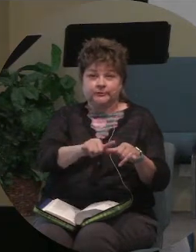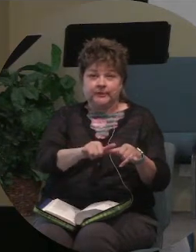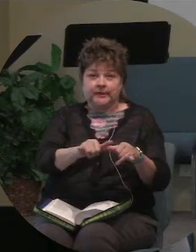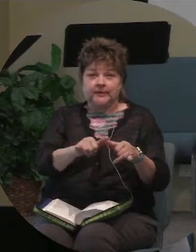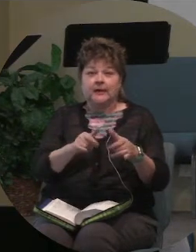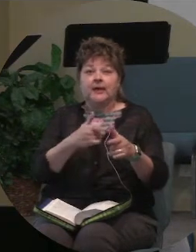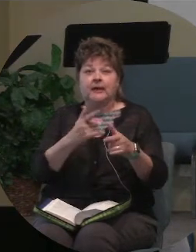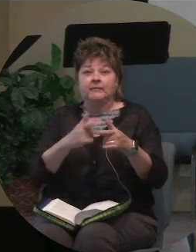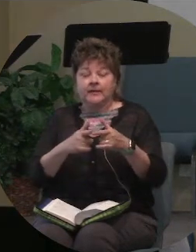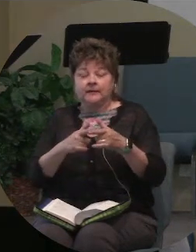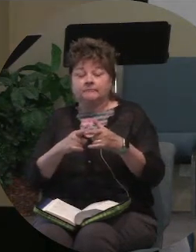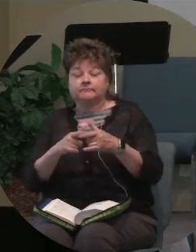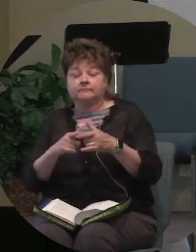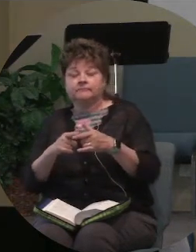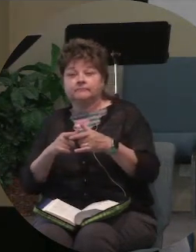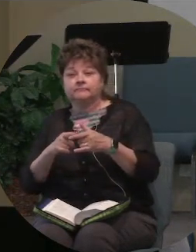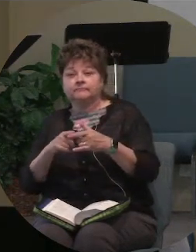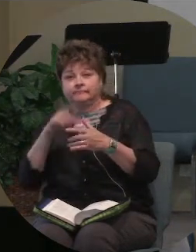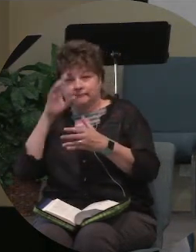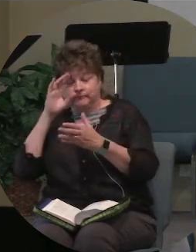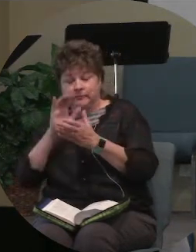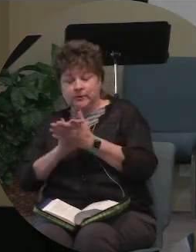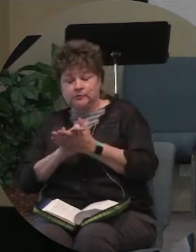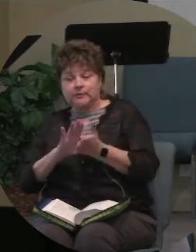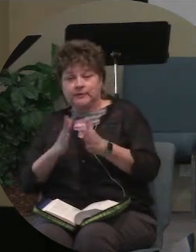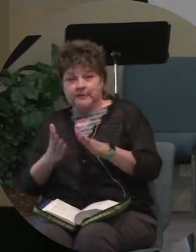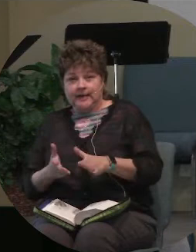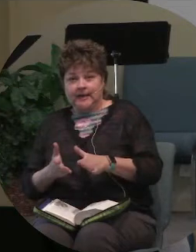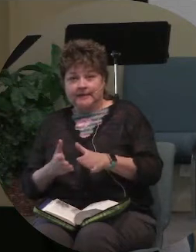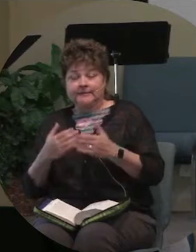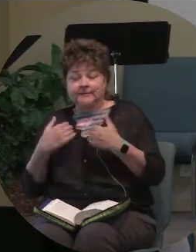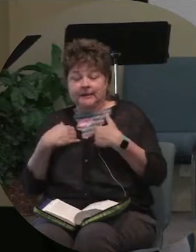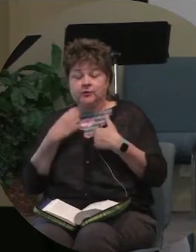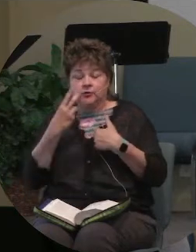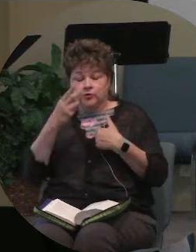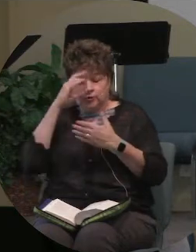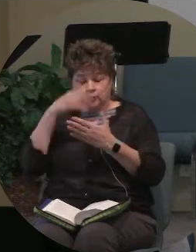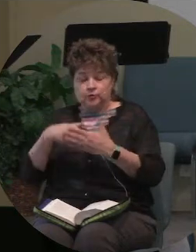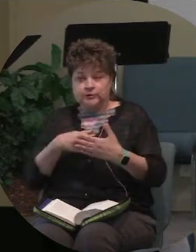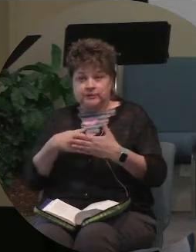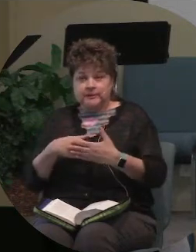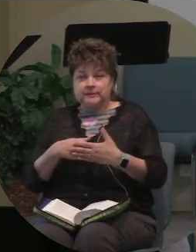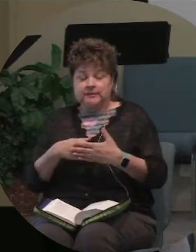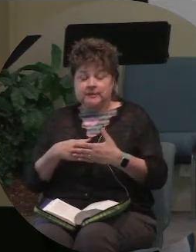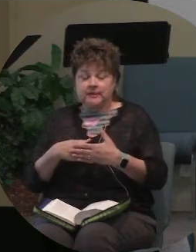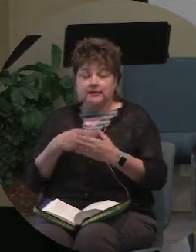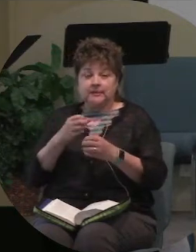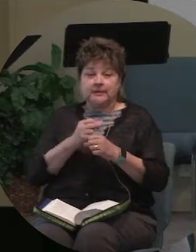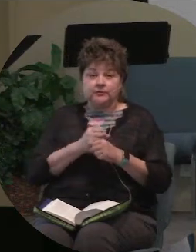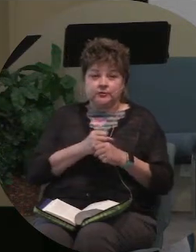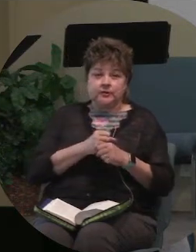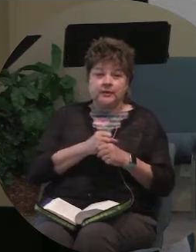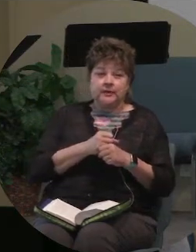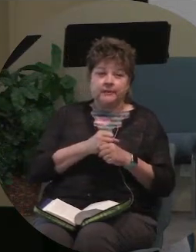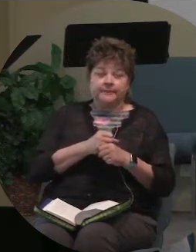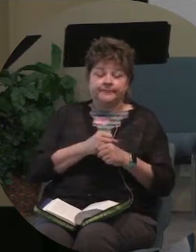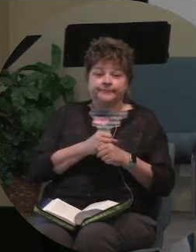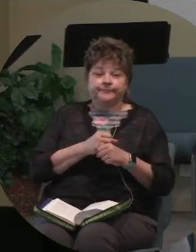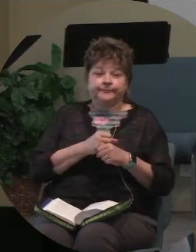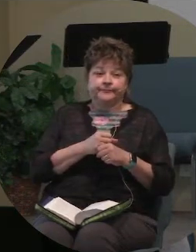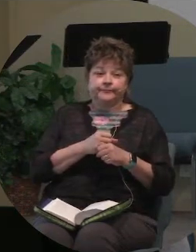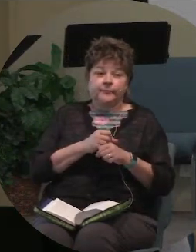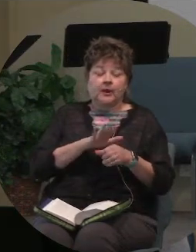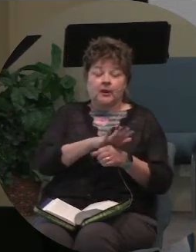died, and she was left with her two sons, for they took for themselves Moabite women as wives. The name of one